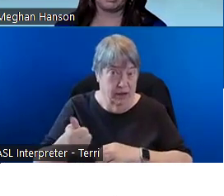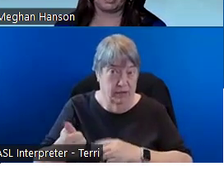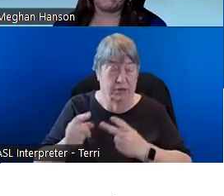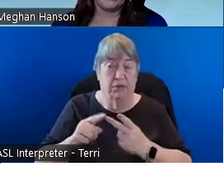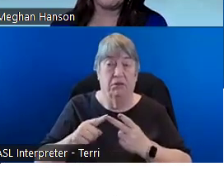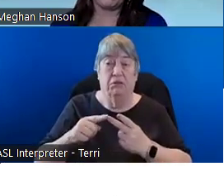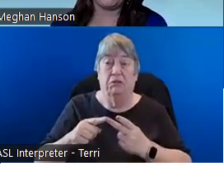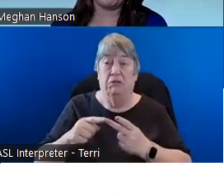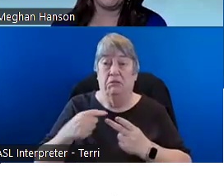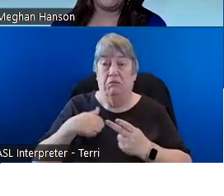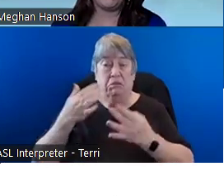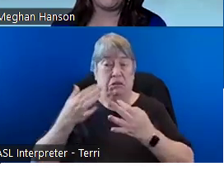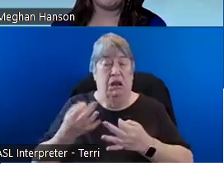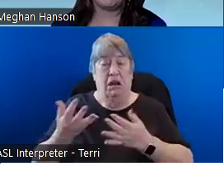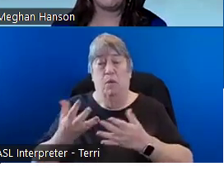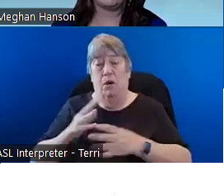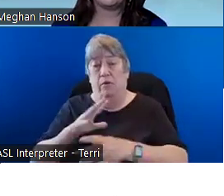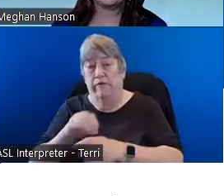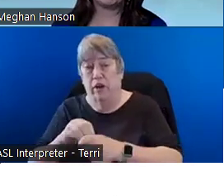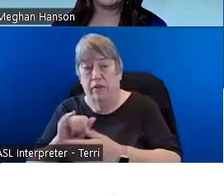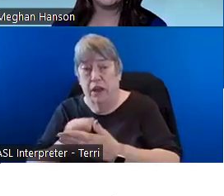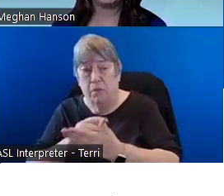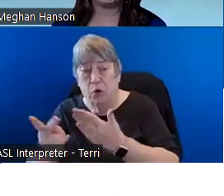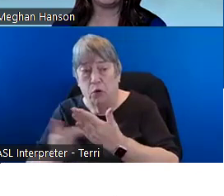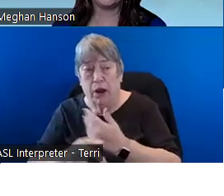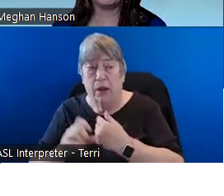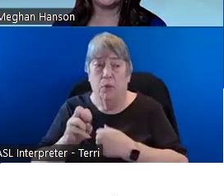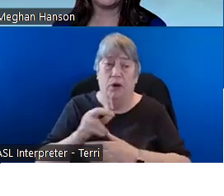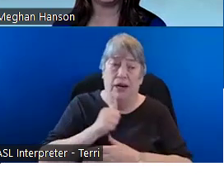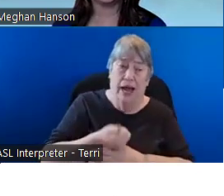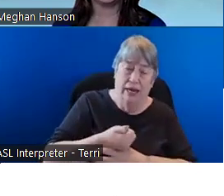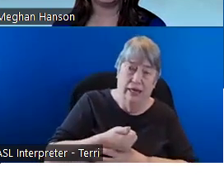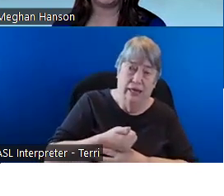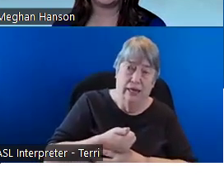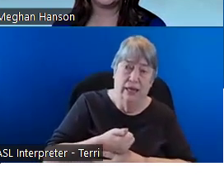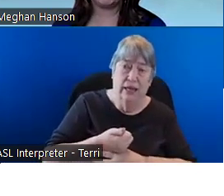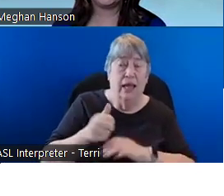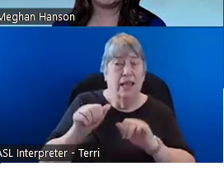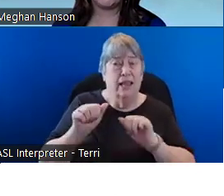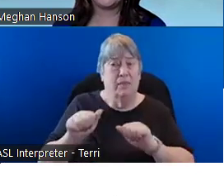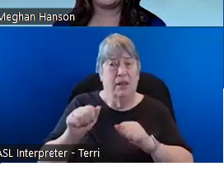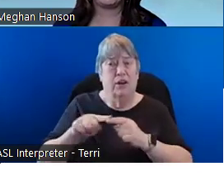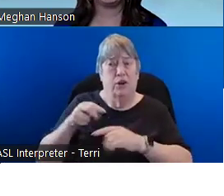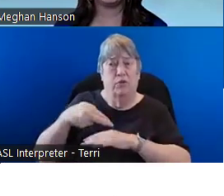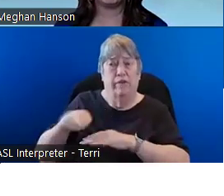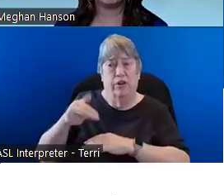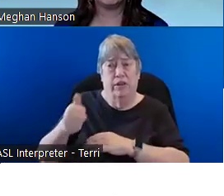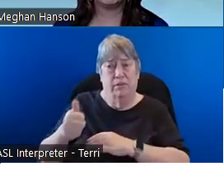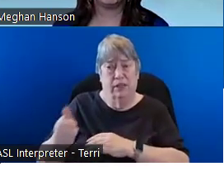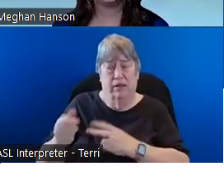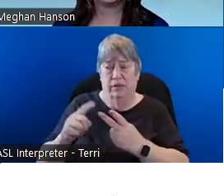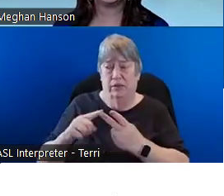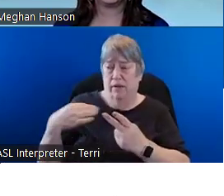participate in this program, like any program. I think the ability to refer themselves, voluntary participate, and then